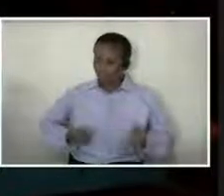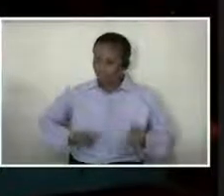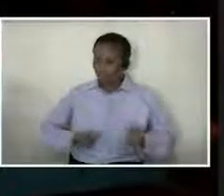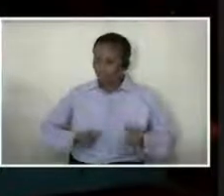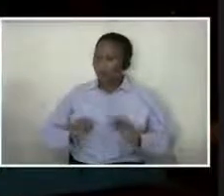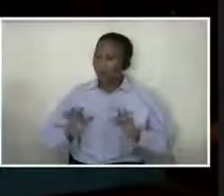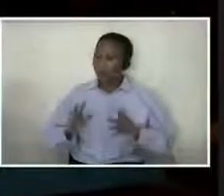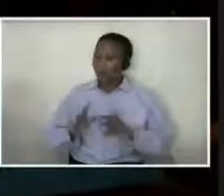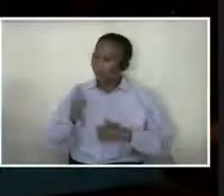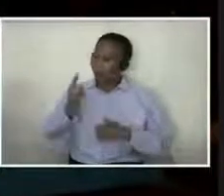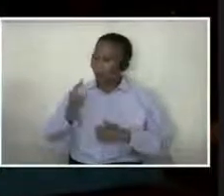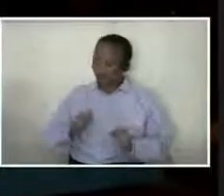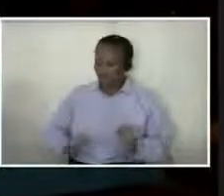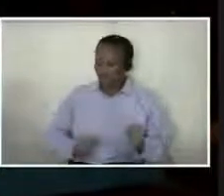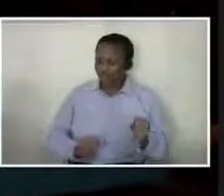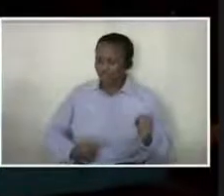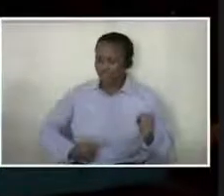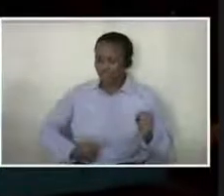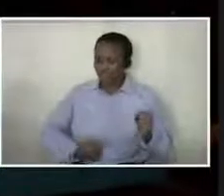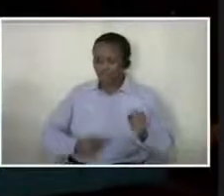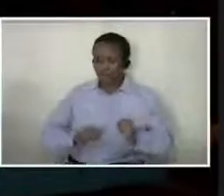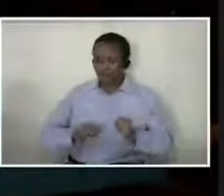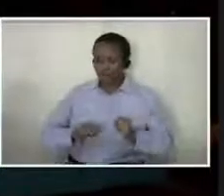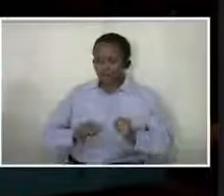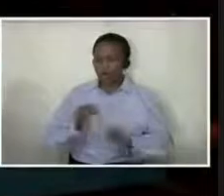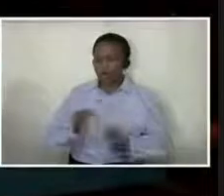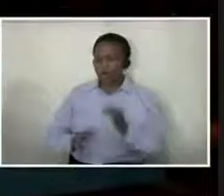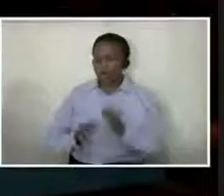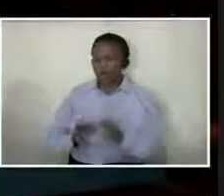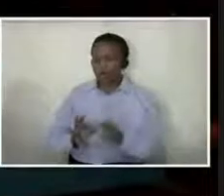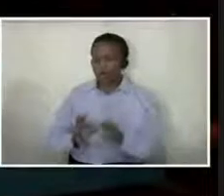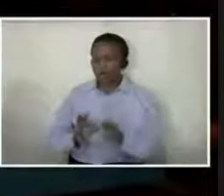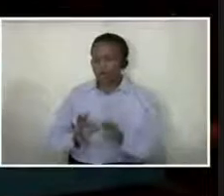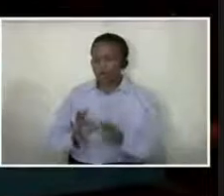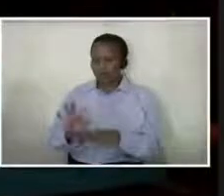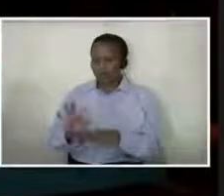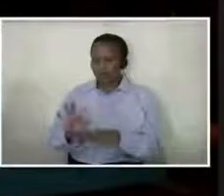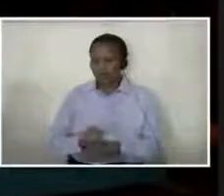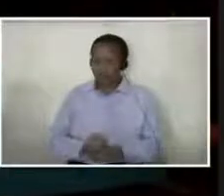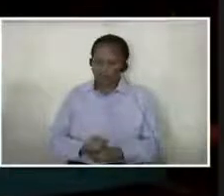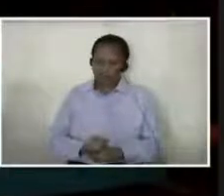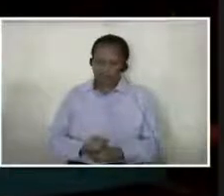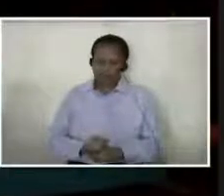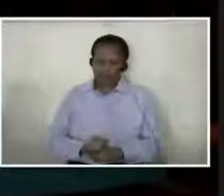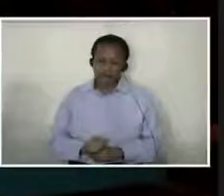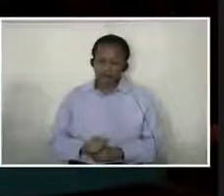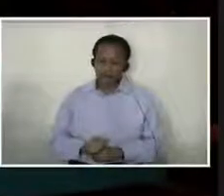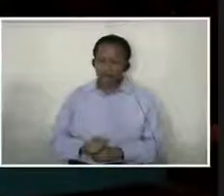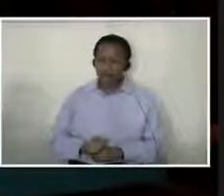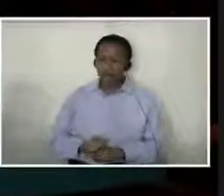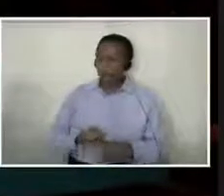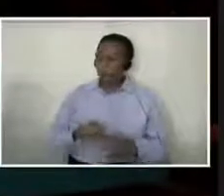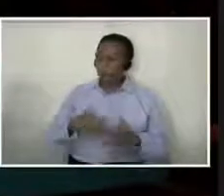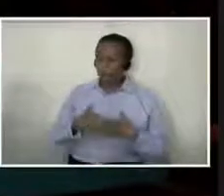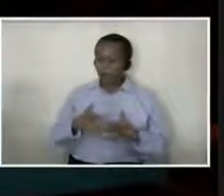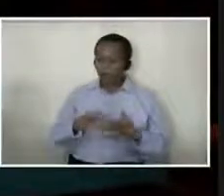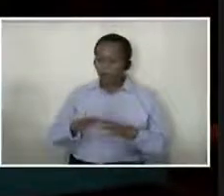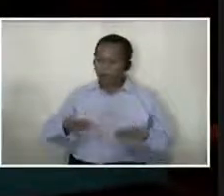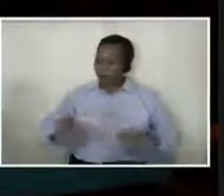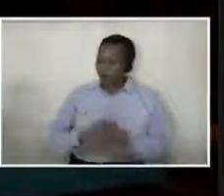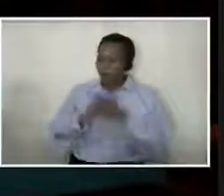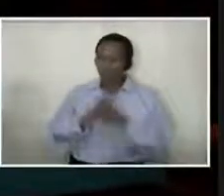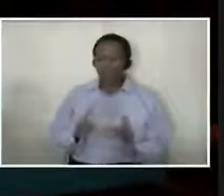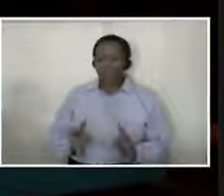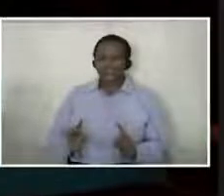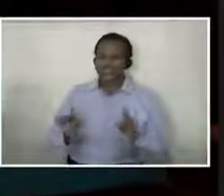one strategic political plan. The effectiveness and success of any coalition is based on their ability